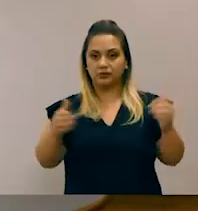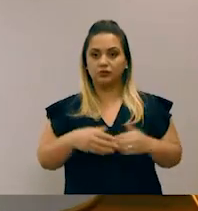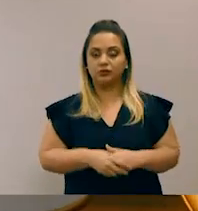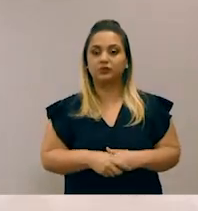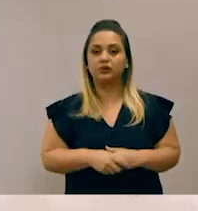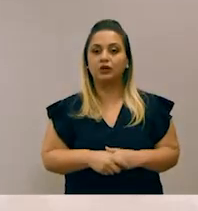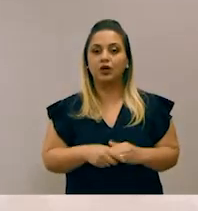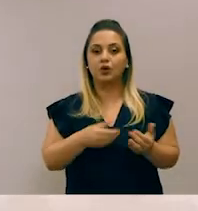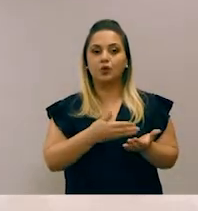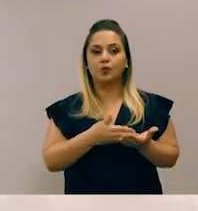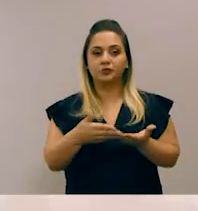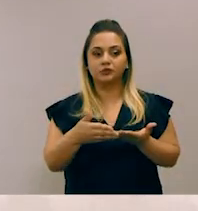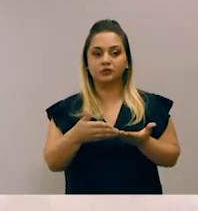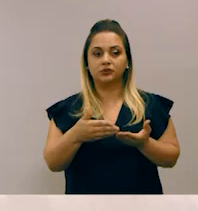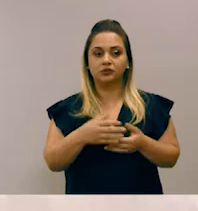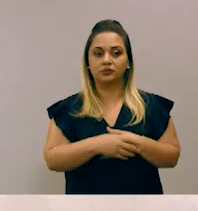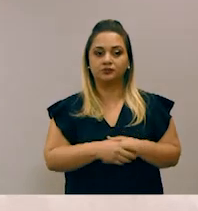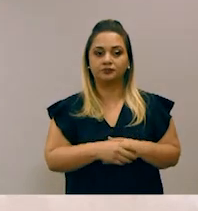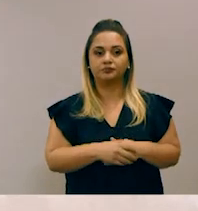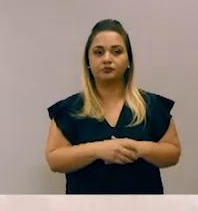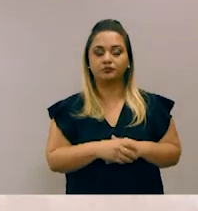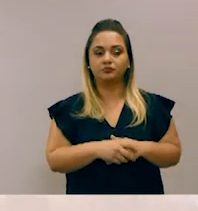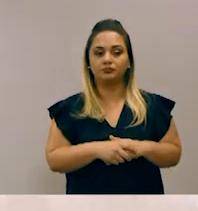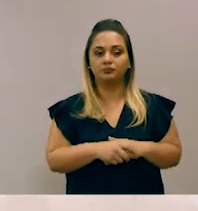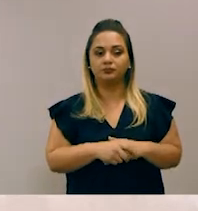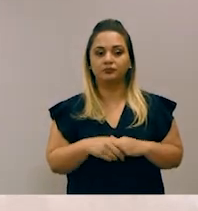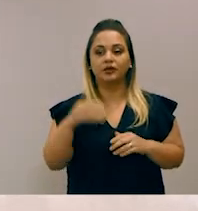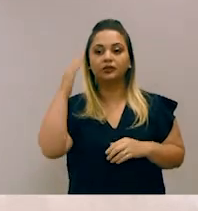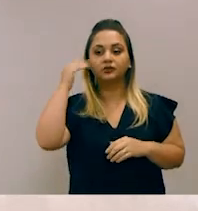This is the presentation plan.